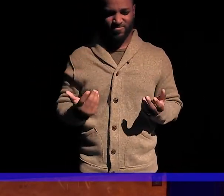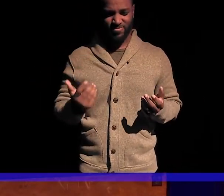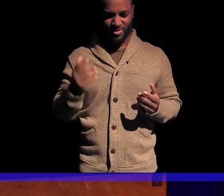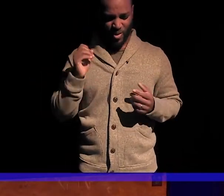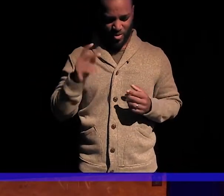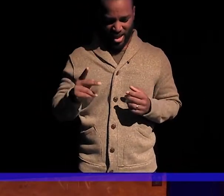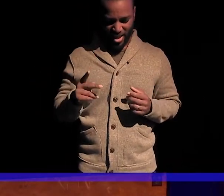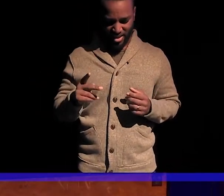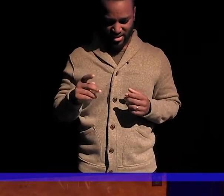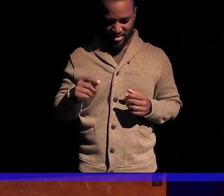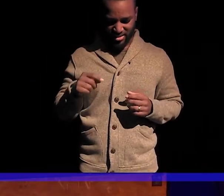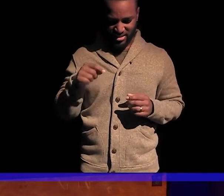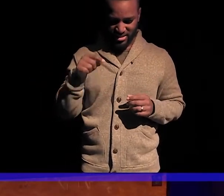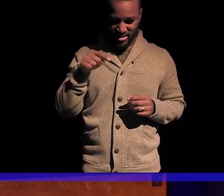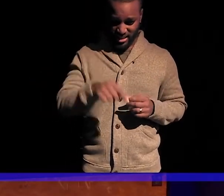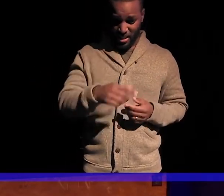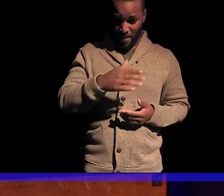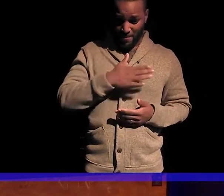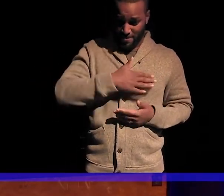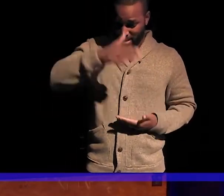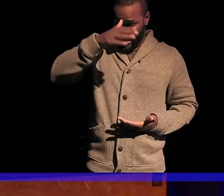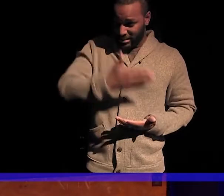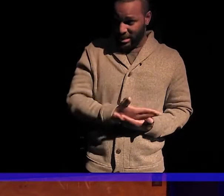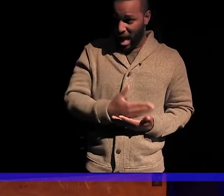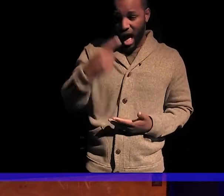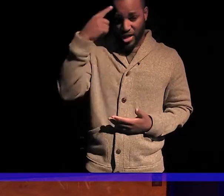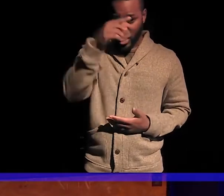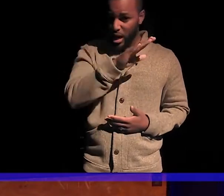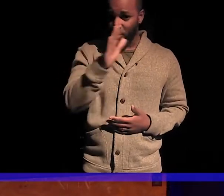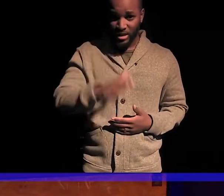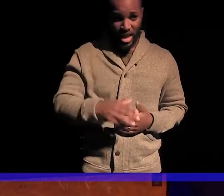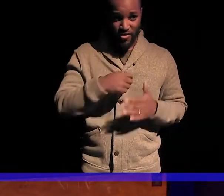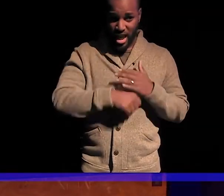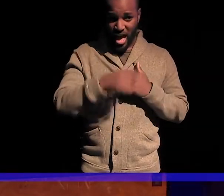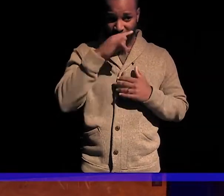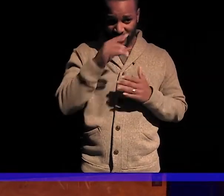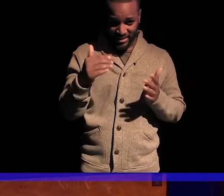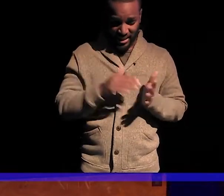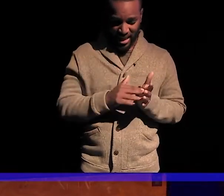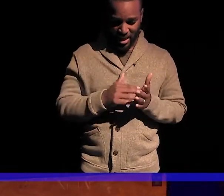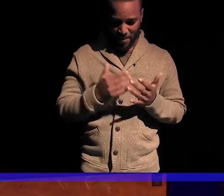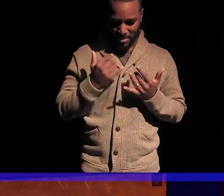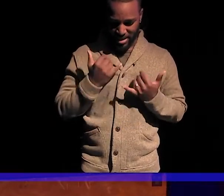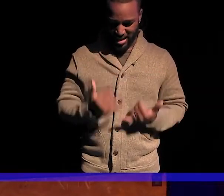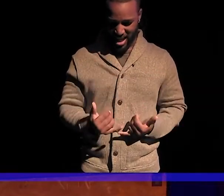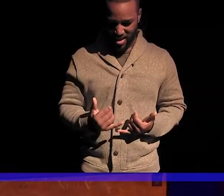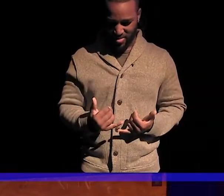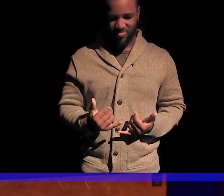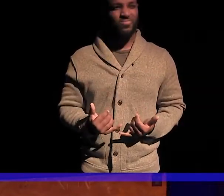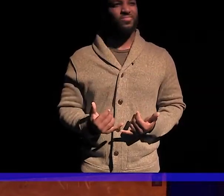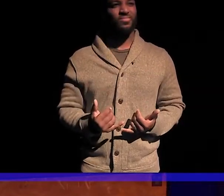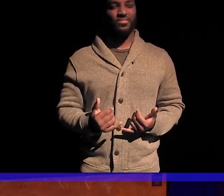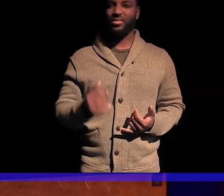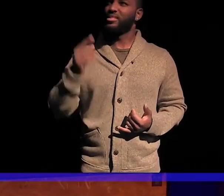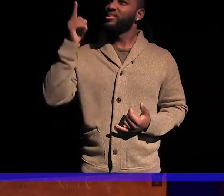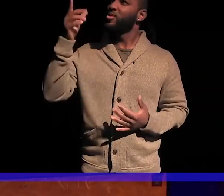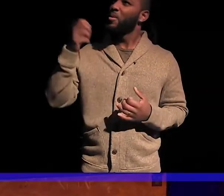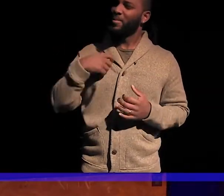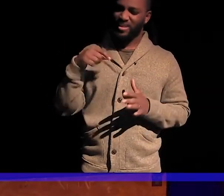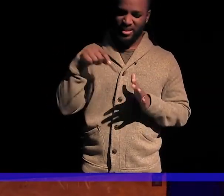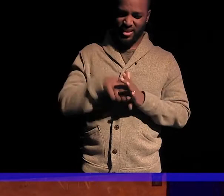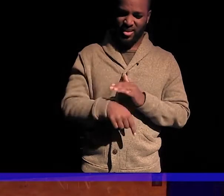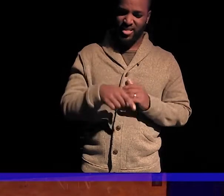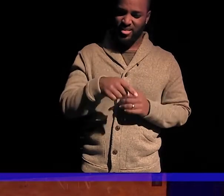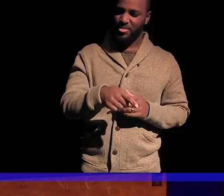okay, this was the son that I didn't ever think I would have, but now here I am being asked to sacrifice